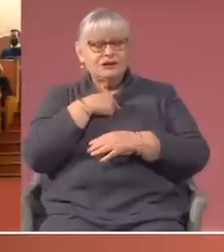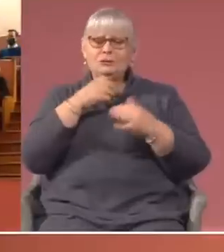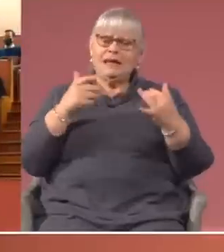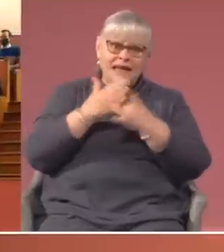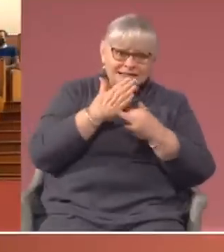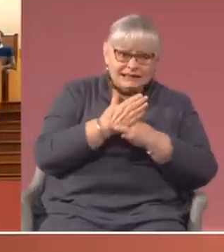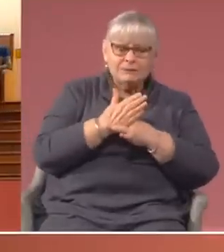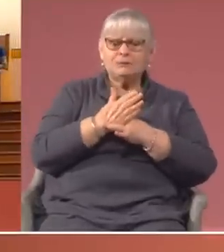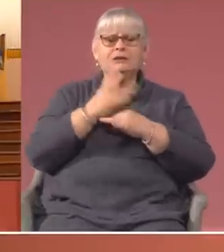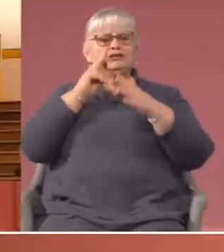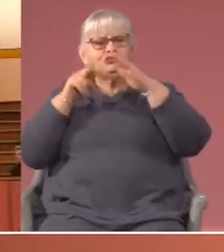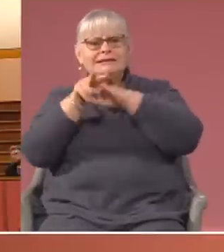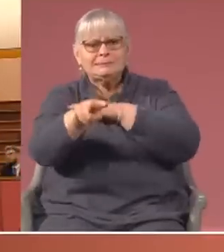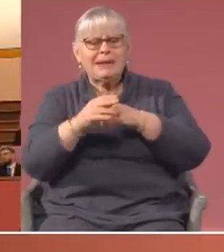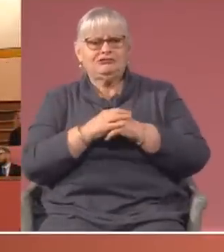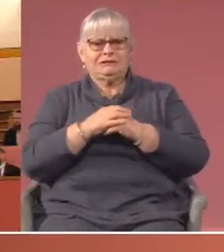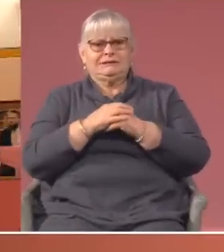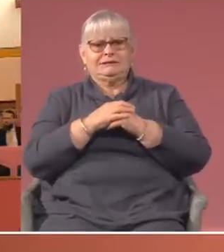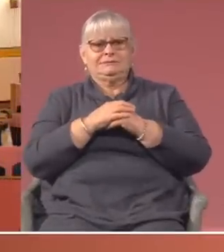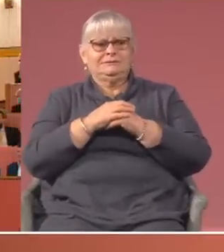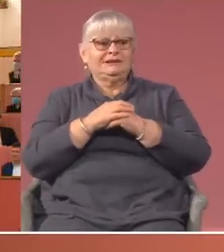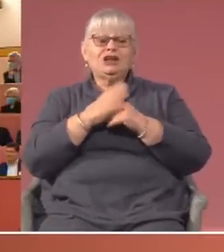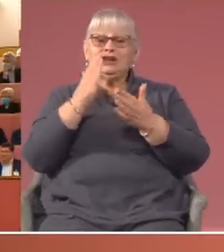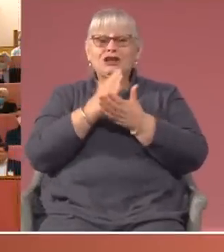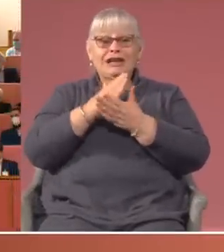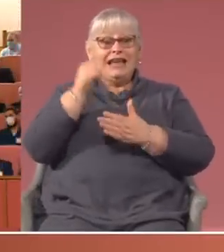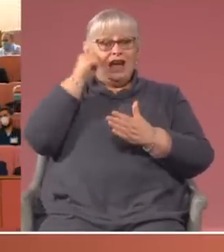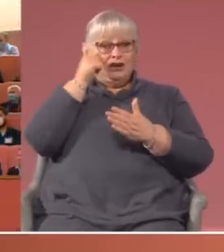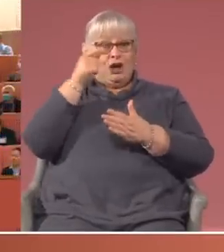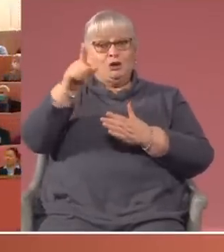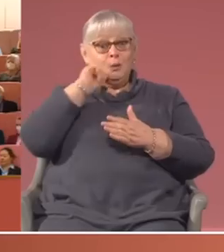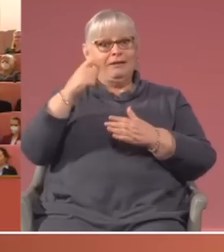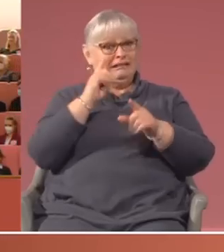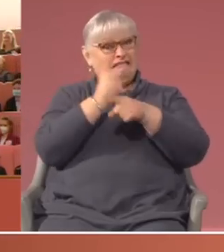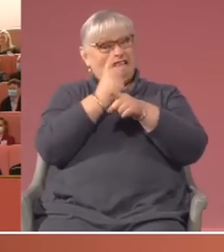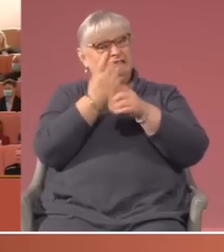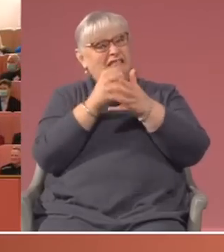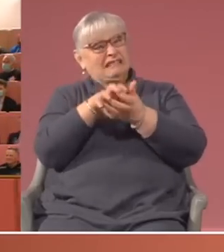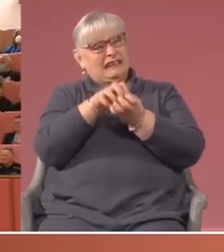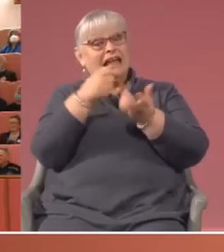accessible and transparent. I certainly know that you hold me to account. Thank you.